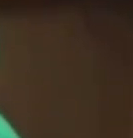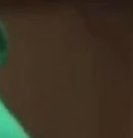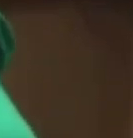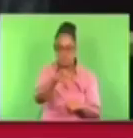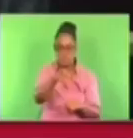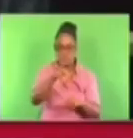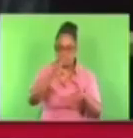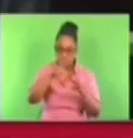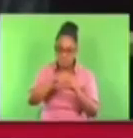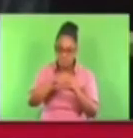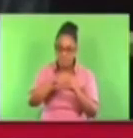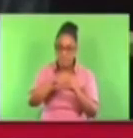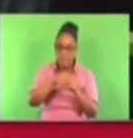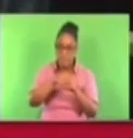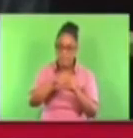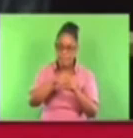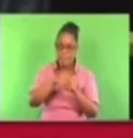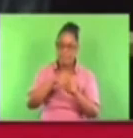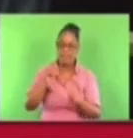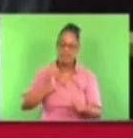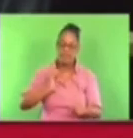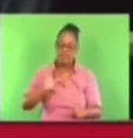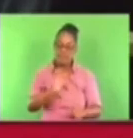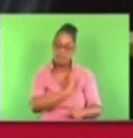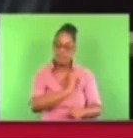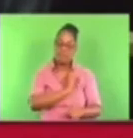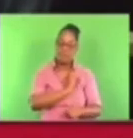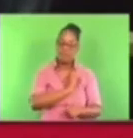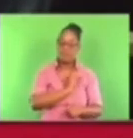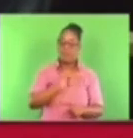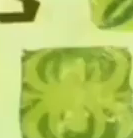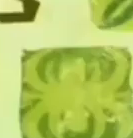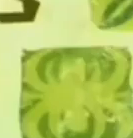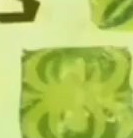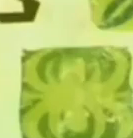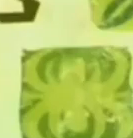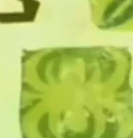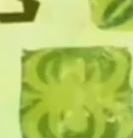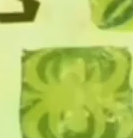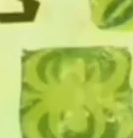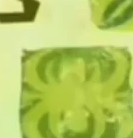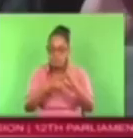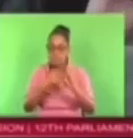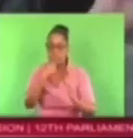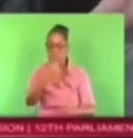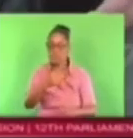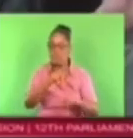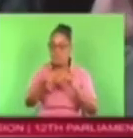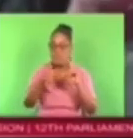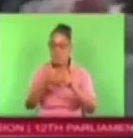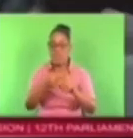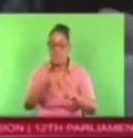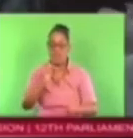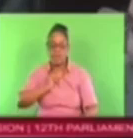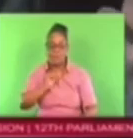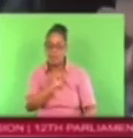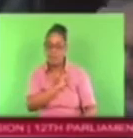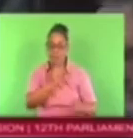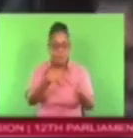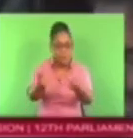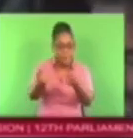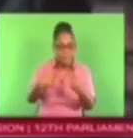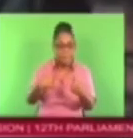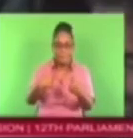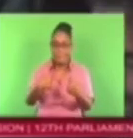are you talking about man remember that our children are looking on 10 seconds later and speak about her childhood